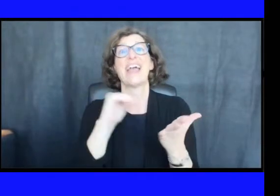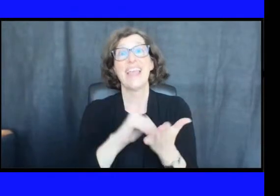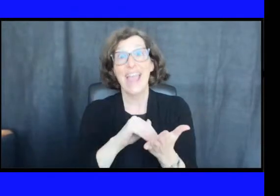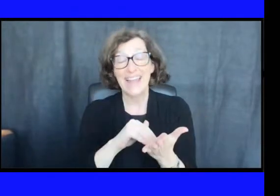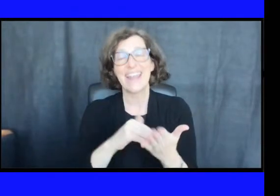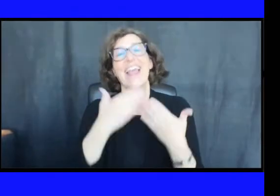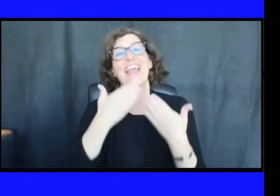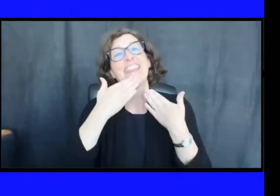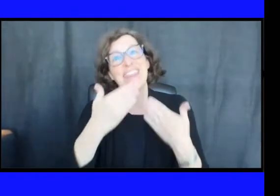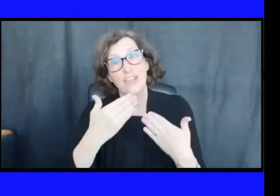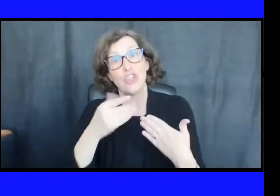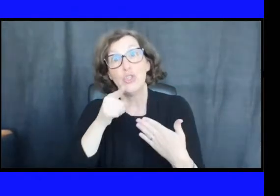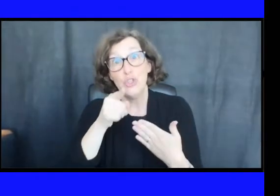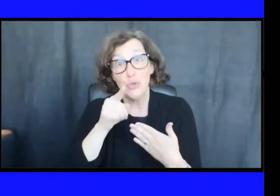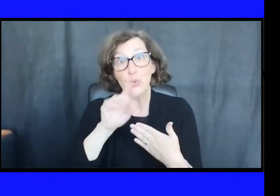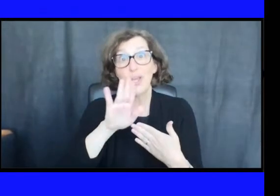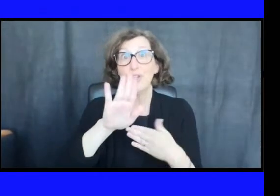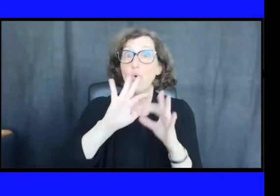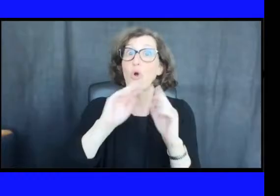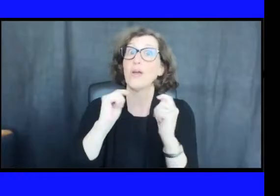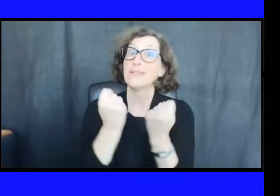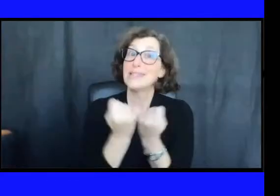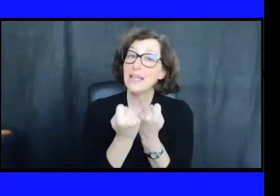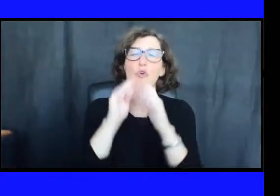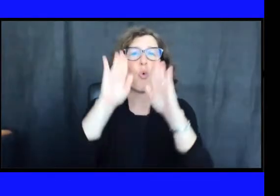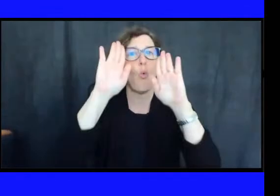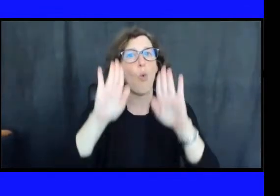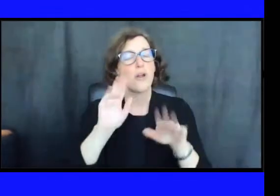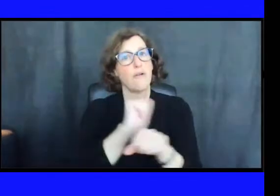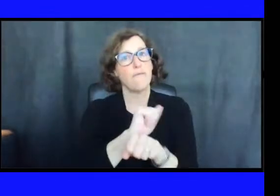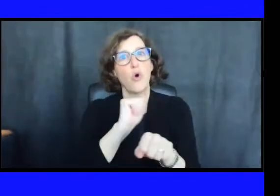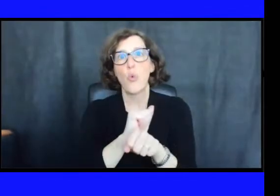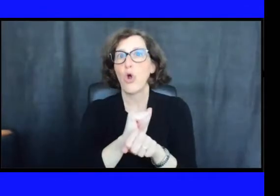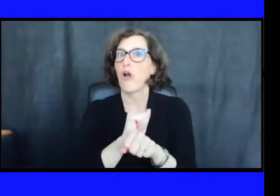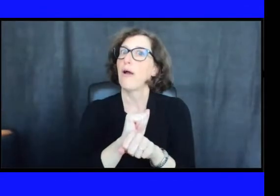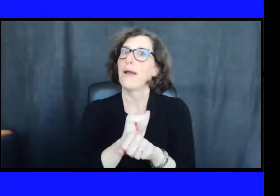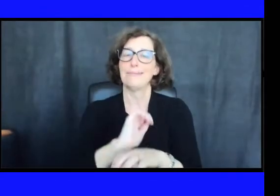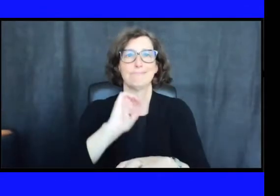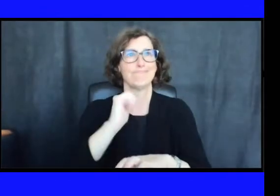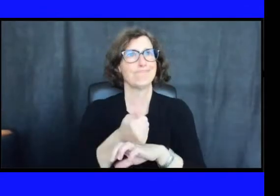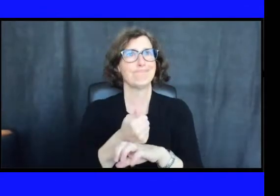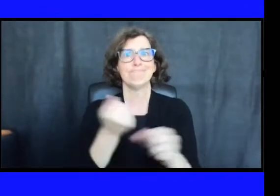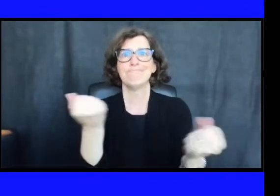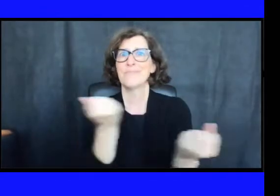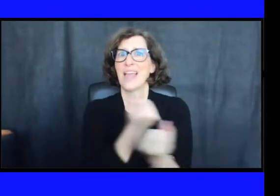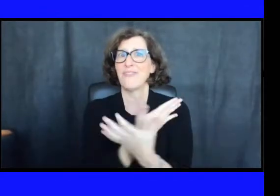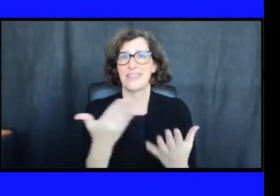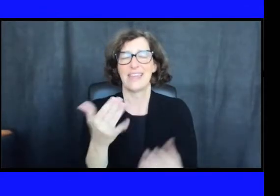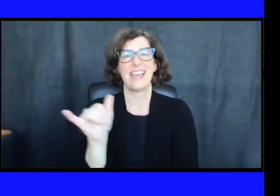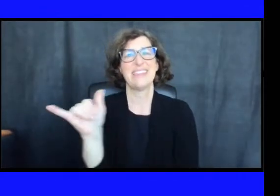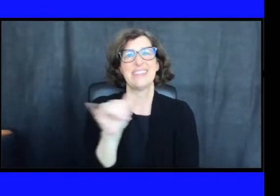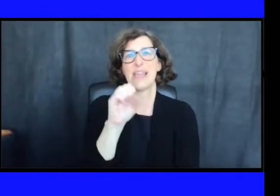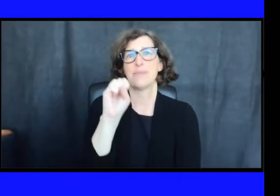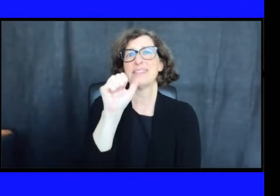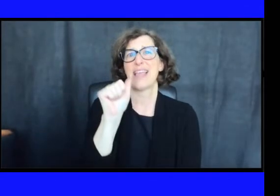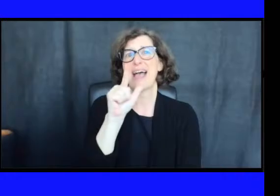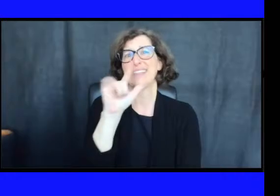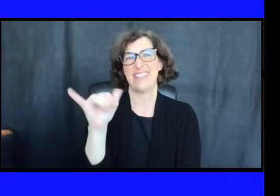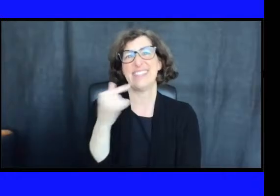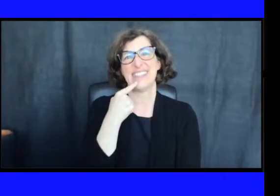Great, thank you. Good morning, everyone. So I'm Good going to be morning. good morning. I'm going to be providing an update